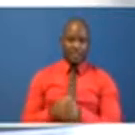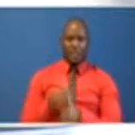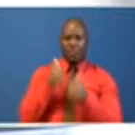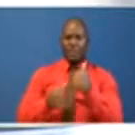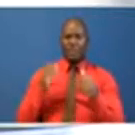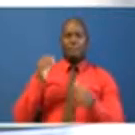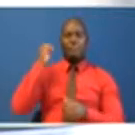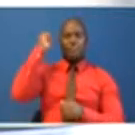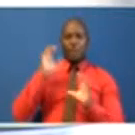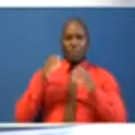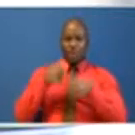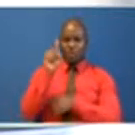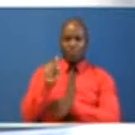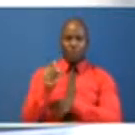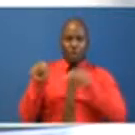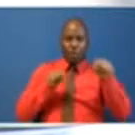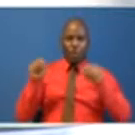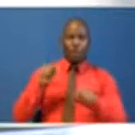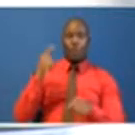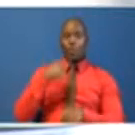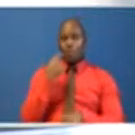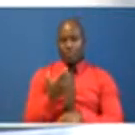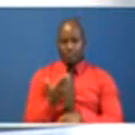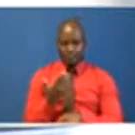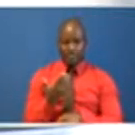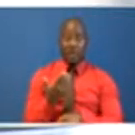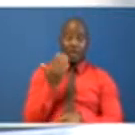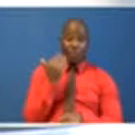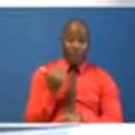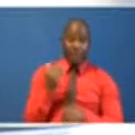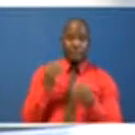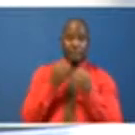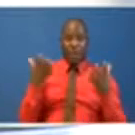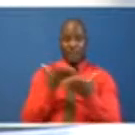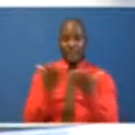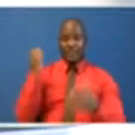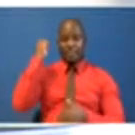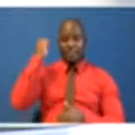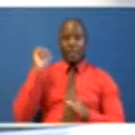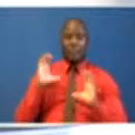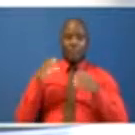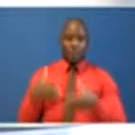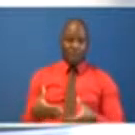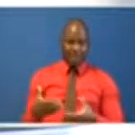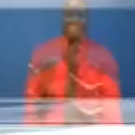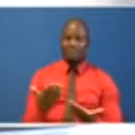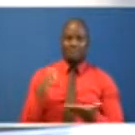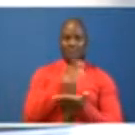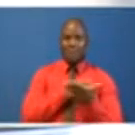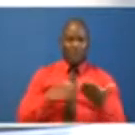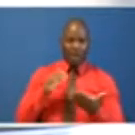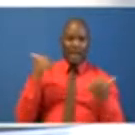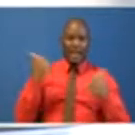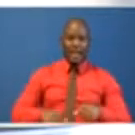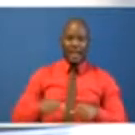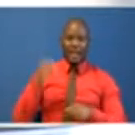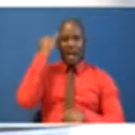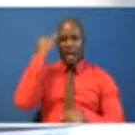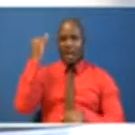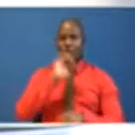which political party is controlling who because most of these political parties are not based on any